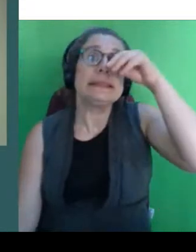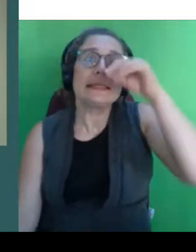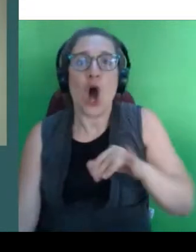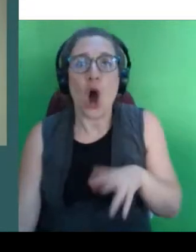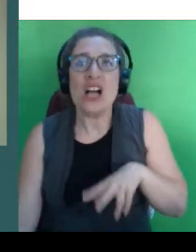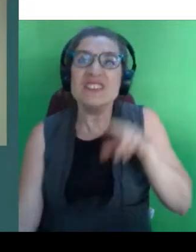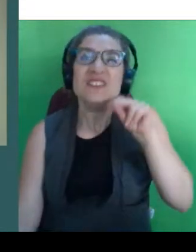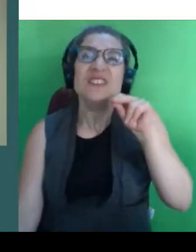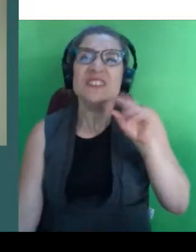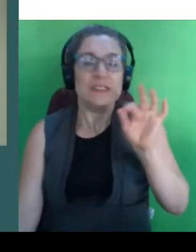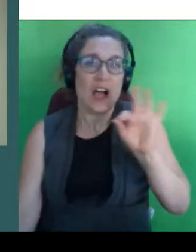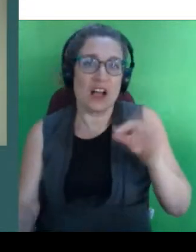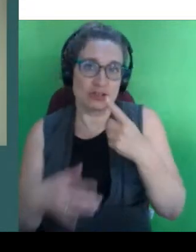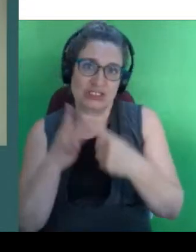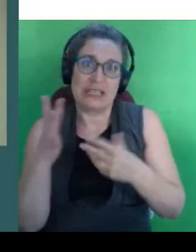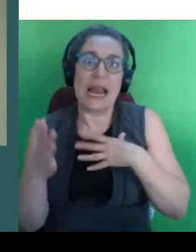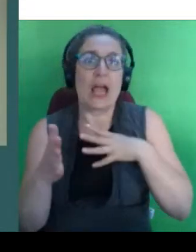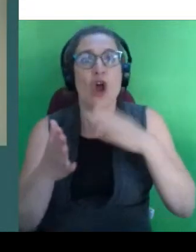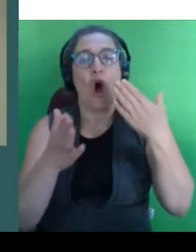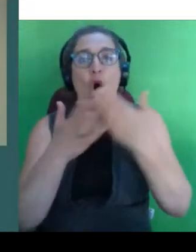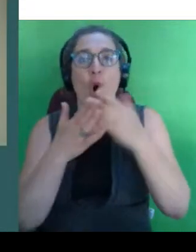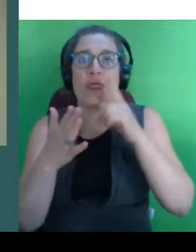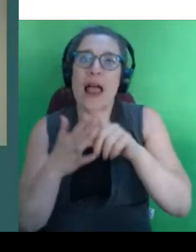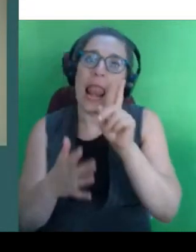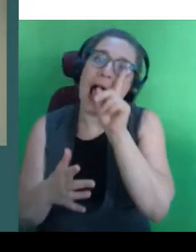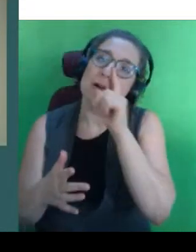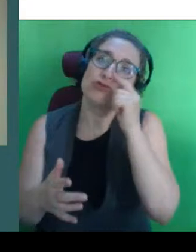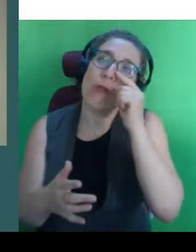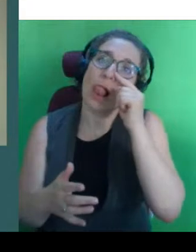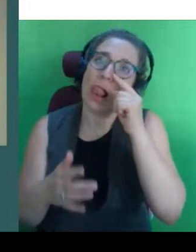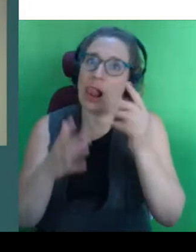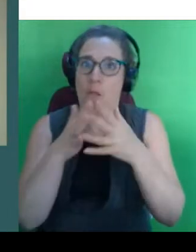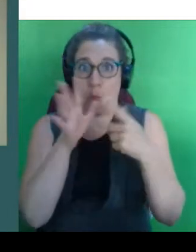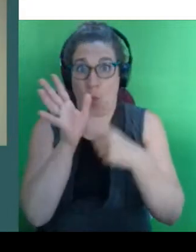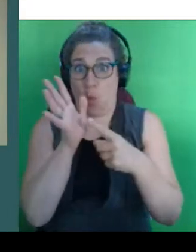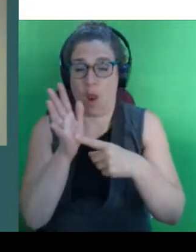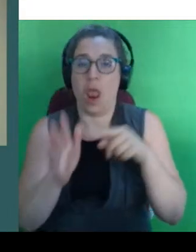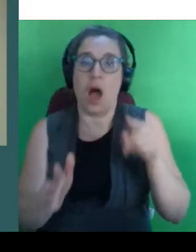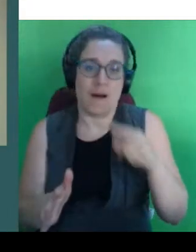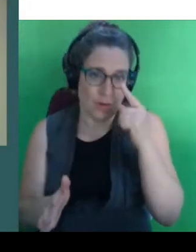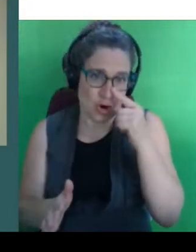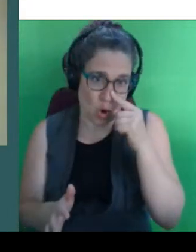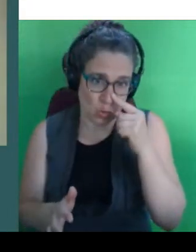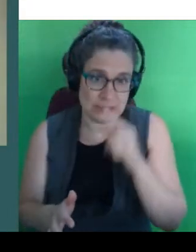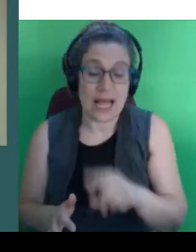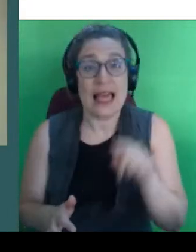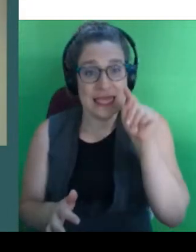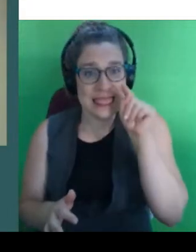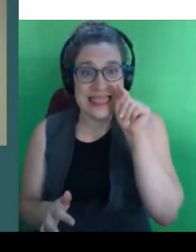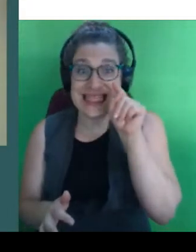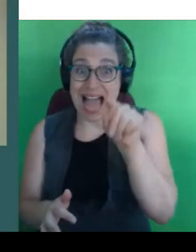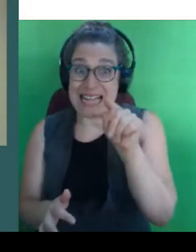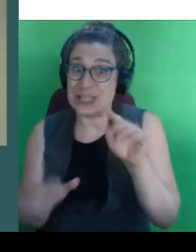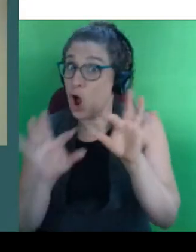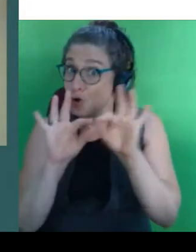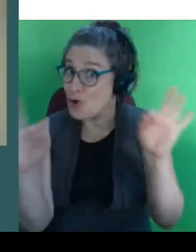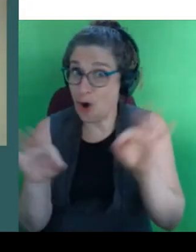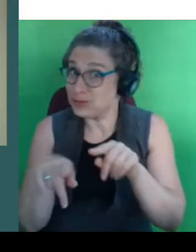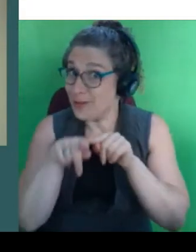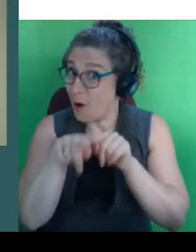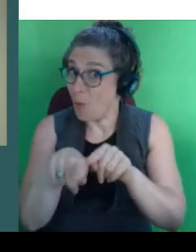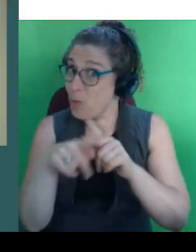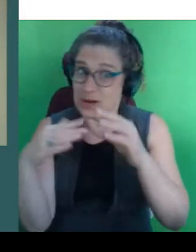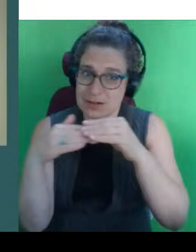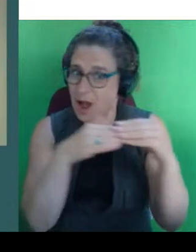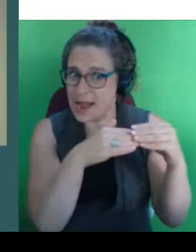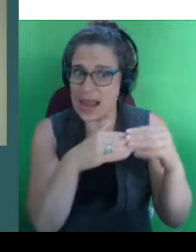go on the lateral wall of the nose. And that is my advice. Now, that's off guidelines, off